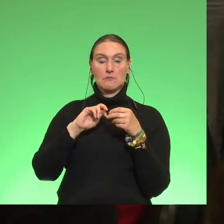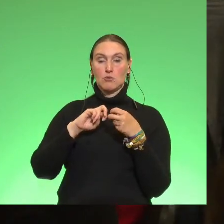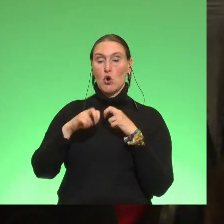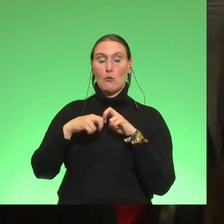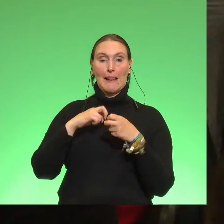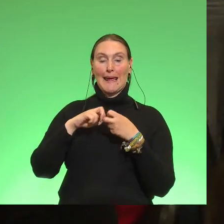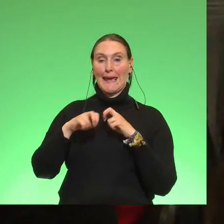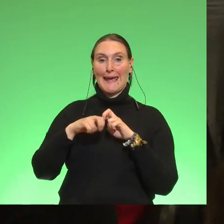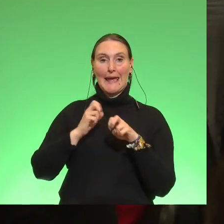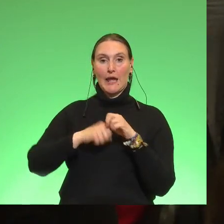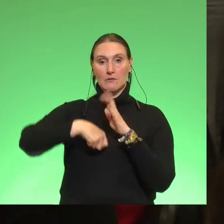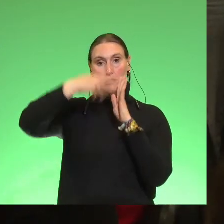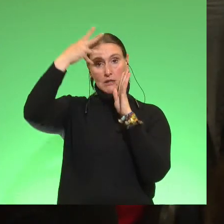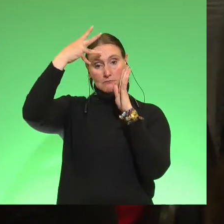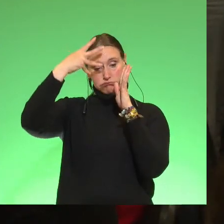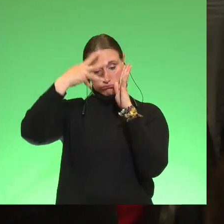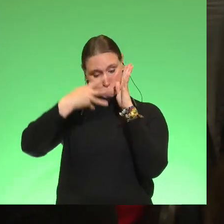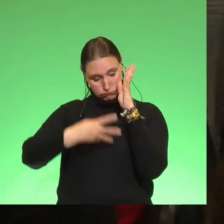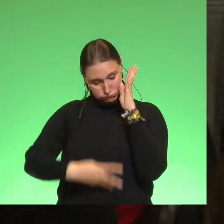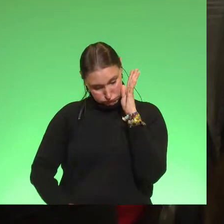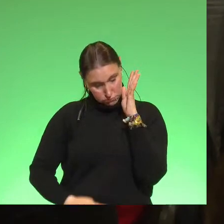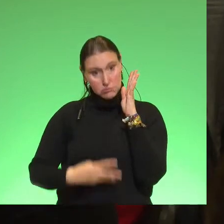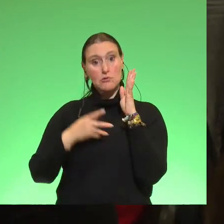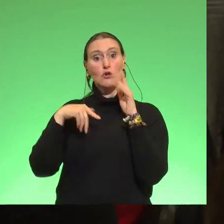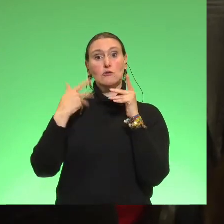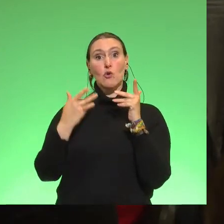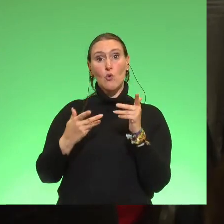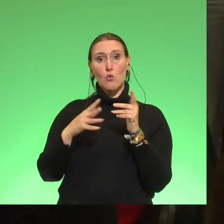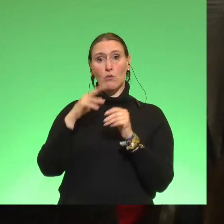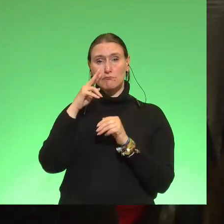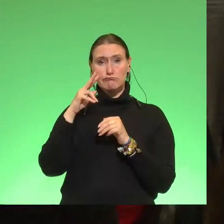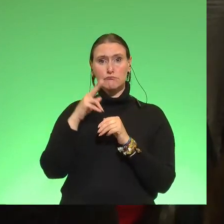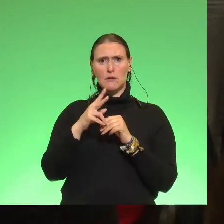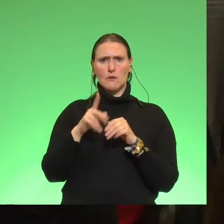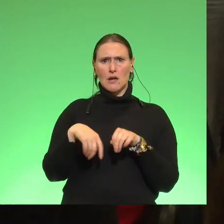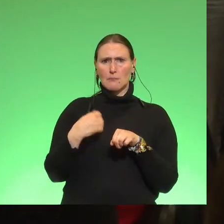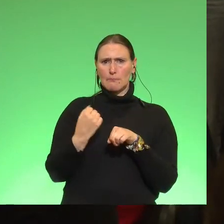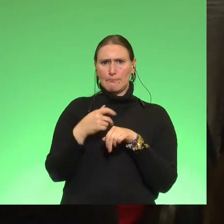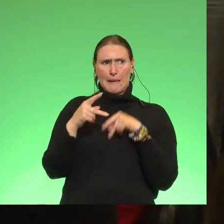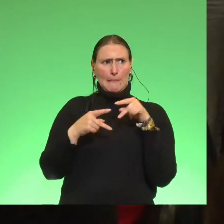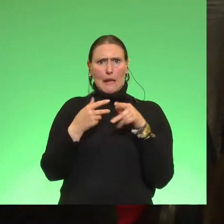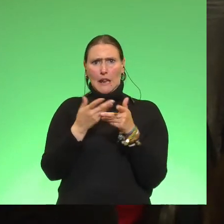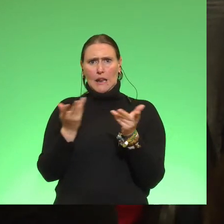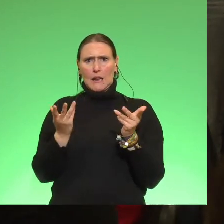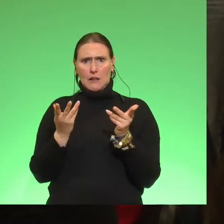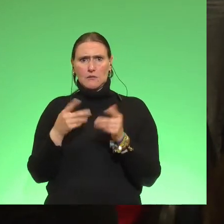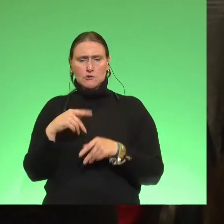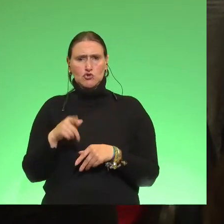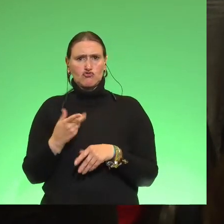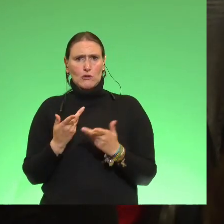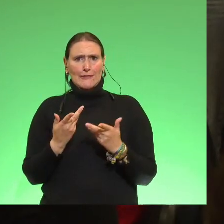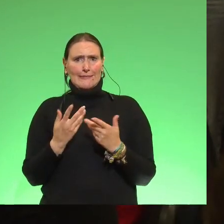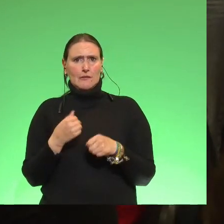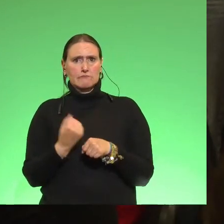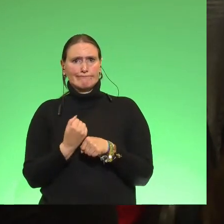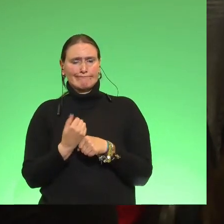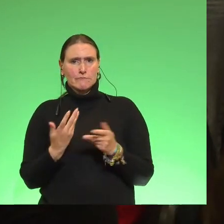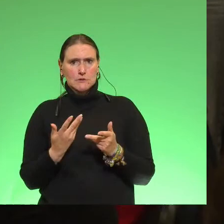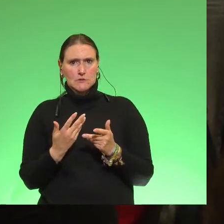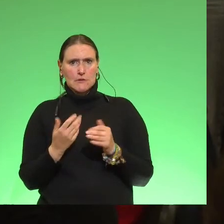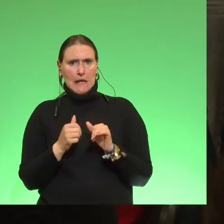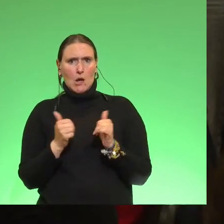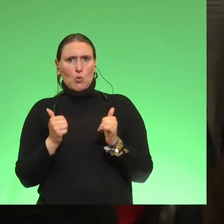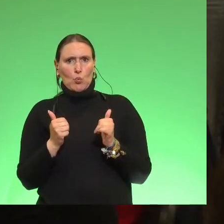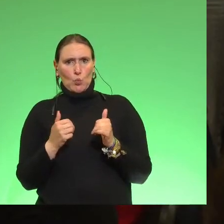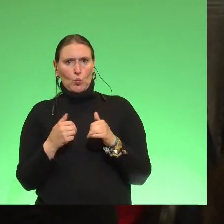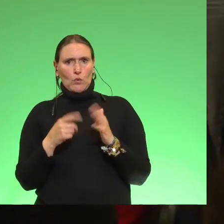and hearts and minds to do this work. And I want to thank Documenta and Lumbung